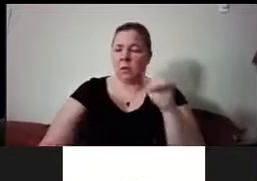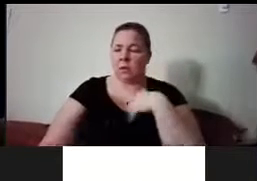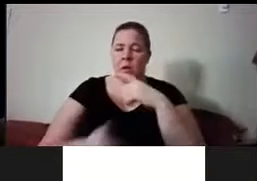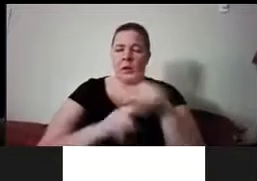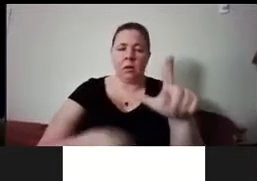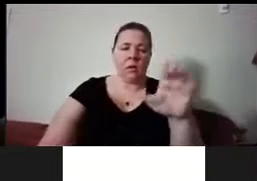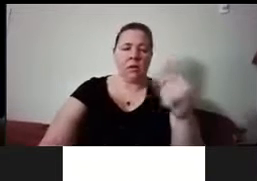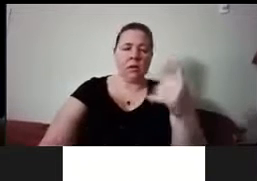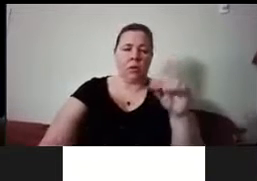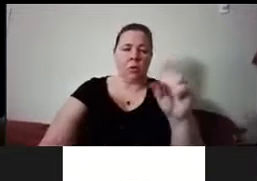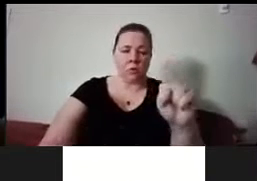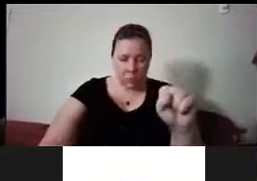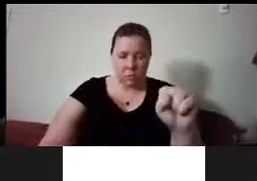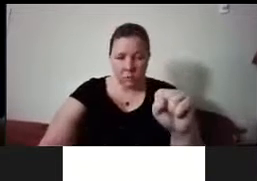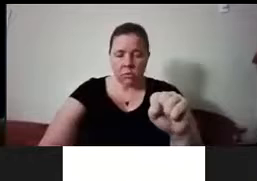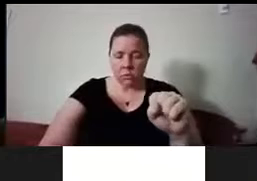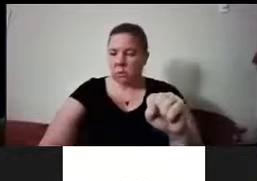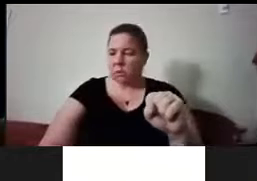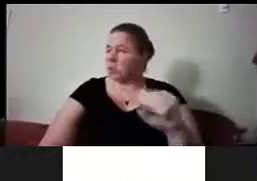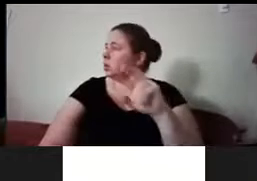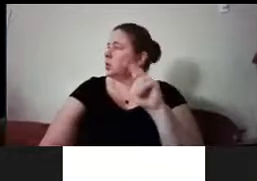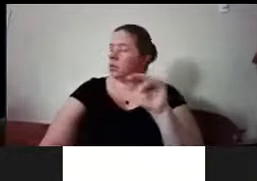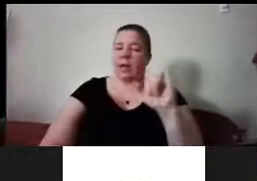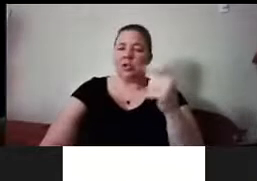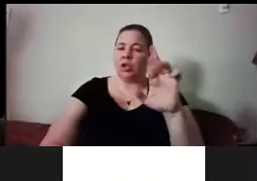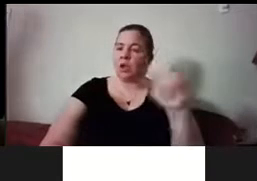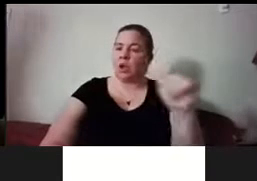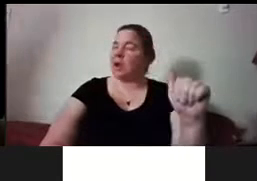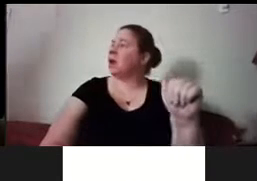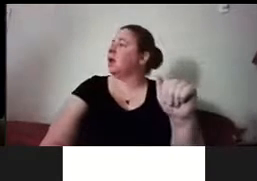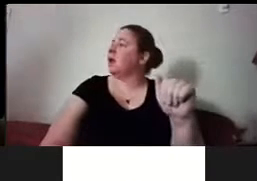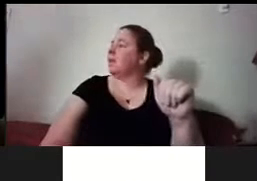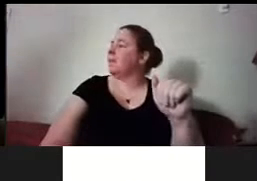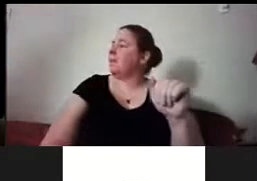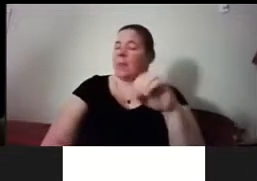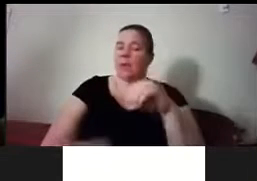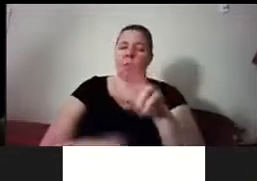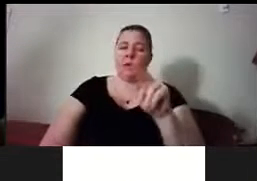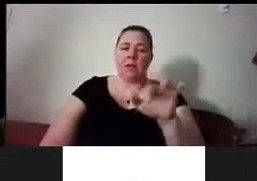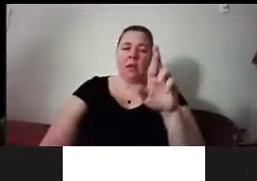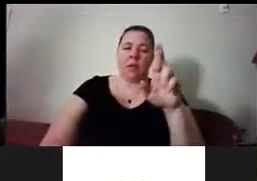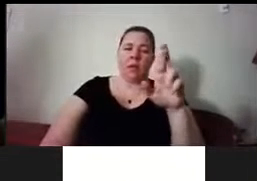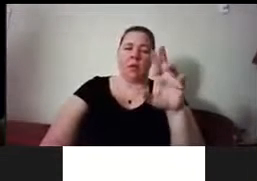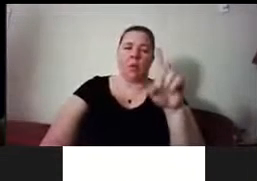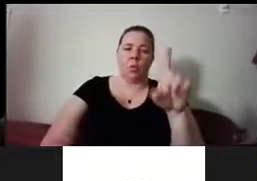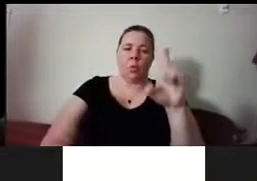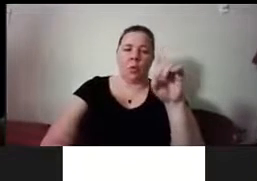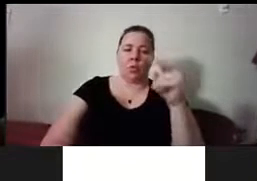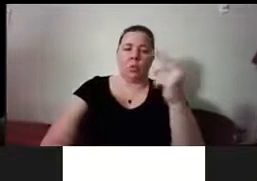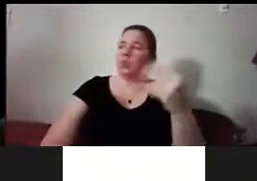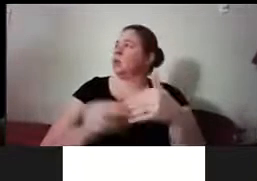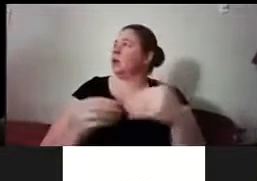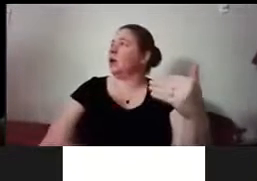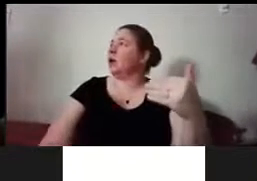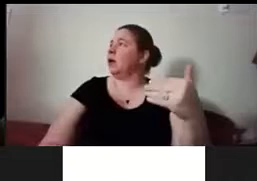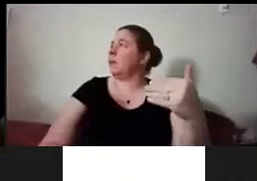Lagos, Nigeria. Okay, so Lagos, Nigeria, it's I don't know how much it is in Naira, but that's what it is, $102. You can do that